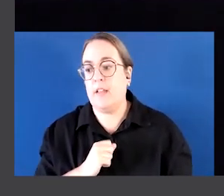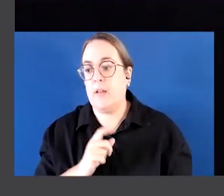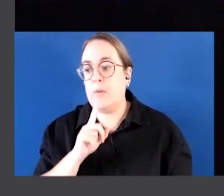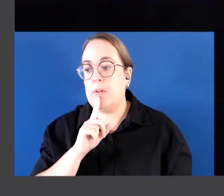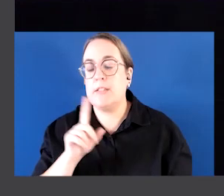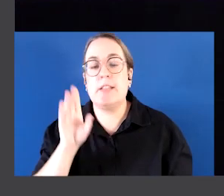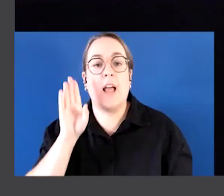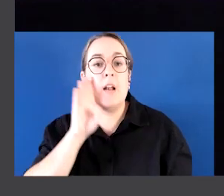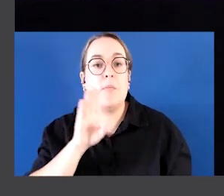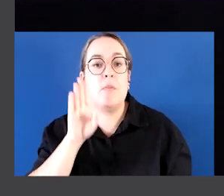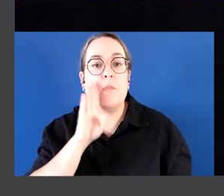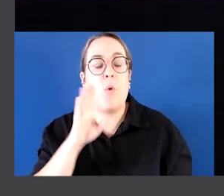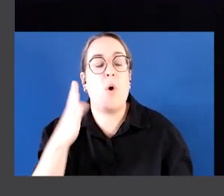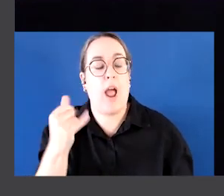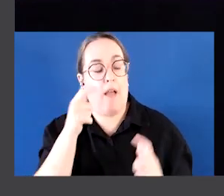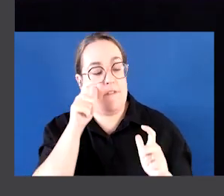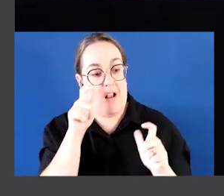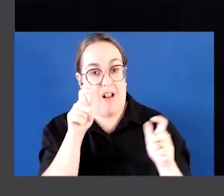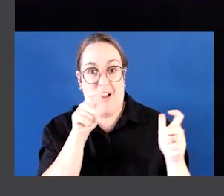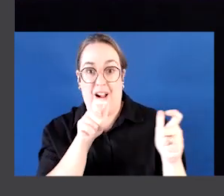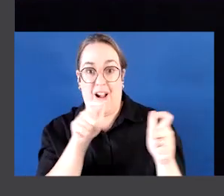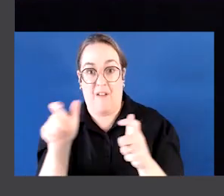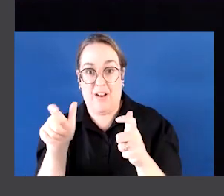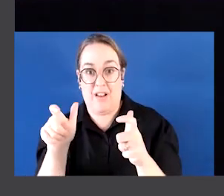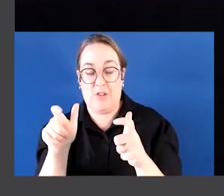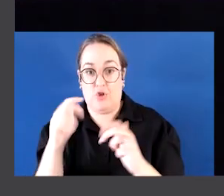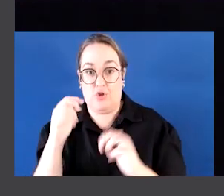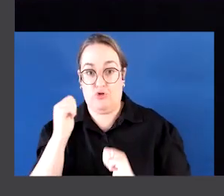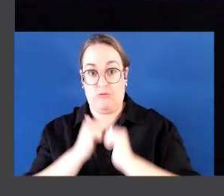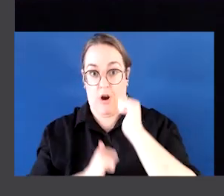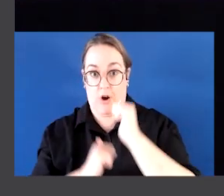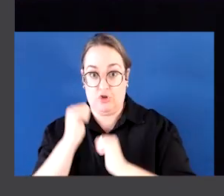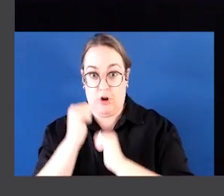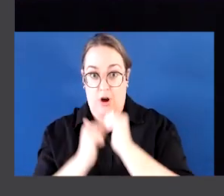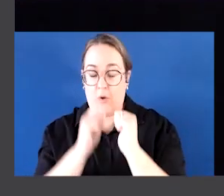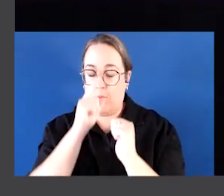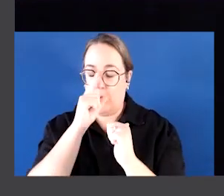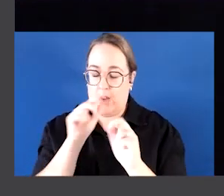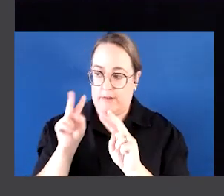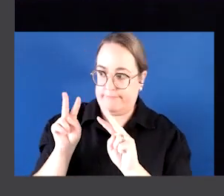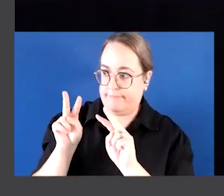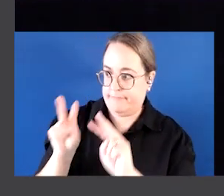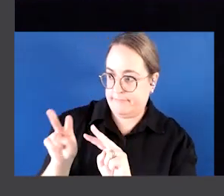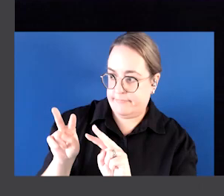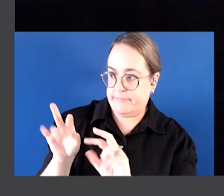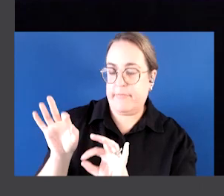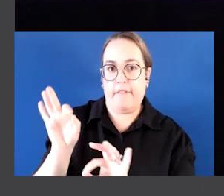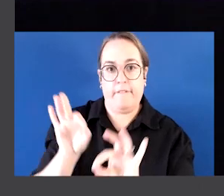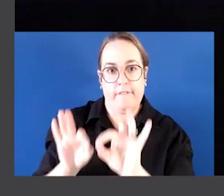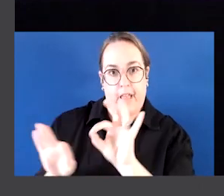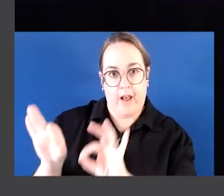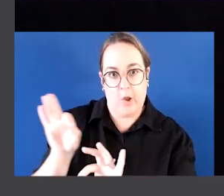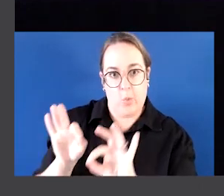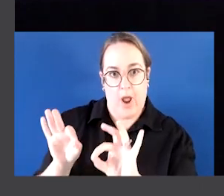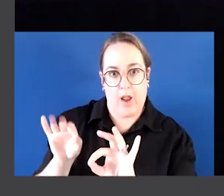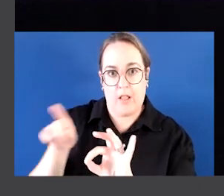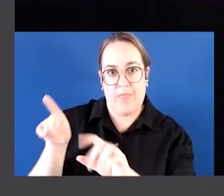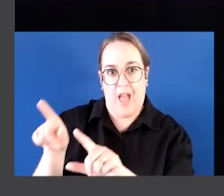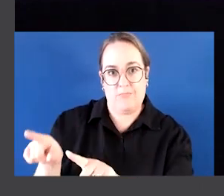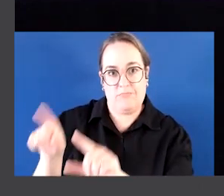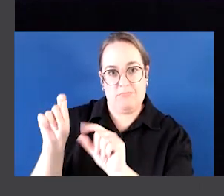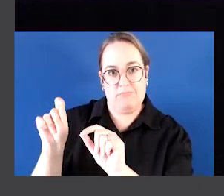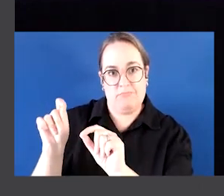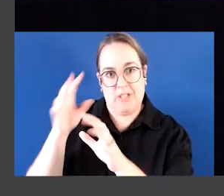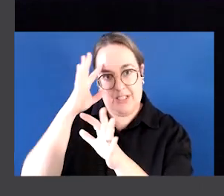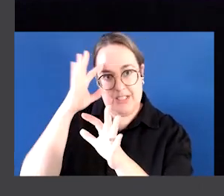I was making earlier about the governance structures which are in place to oversee and manage the evaluation